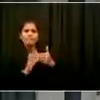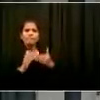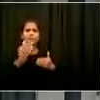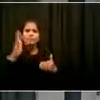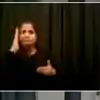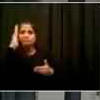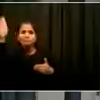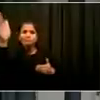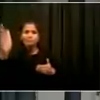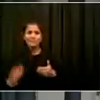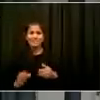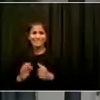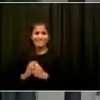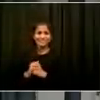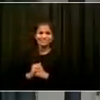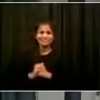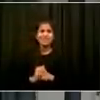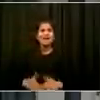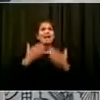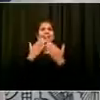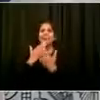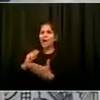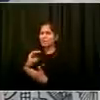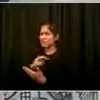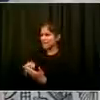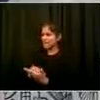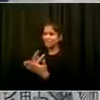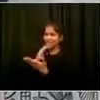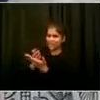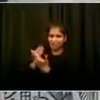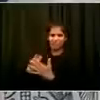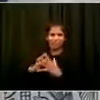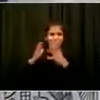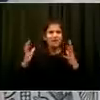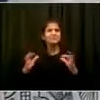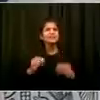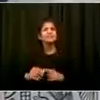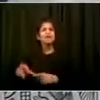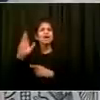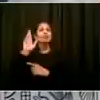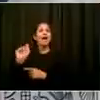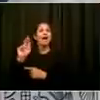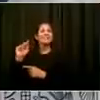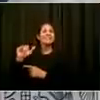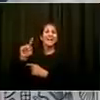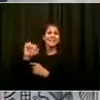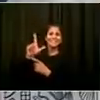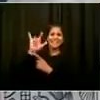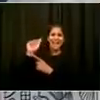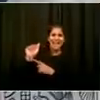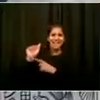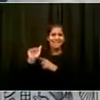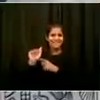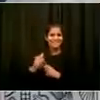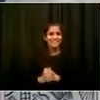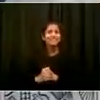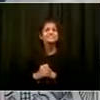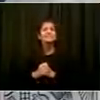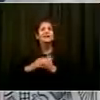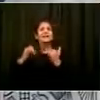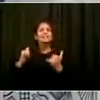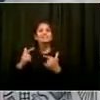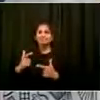businesses. Thank you. Thank you. Thank you so much, Francilia, and what a powerful presentation. I can see why you succeeded. And I